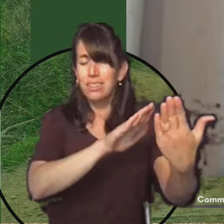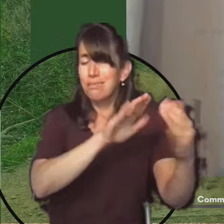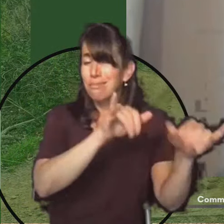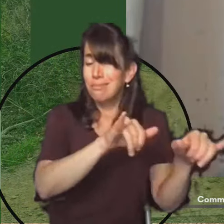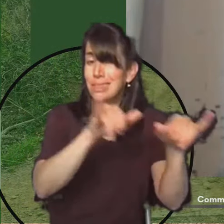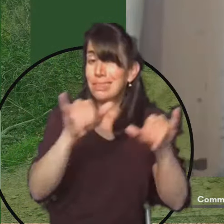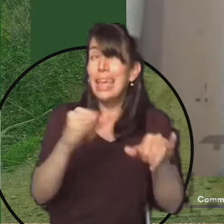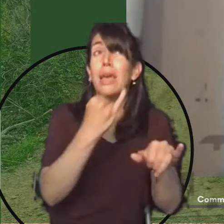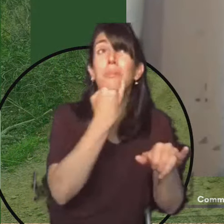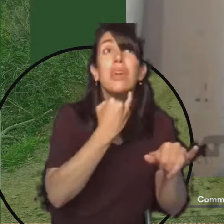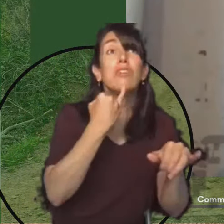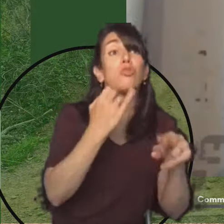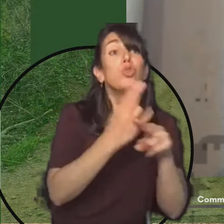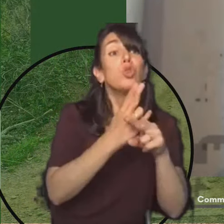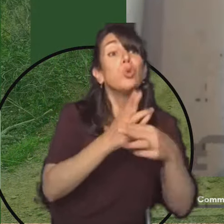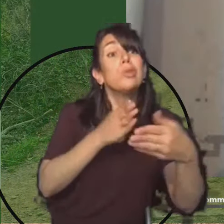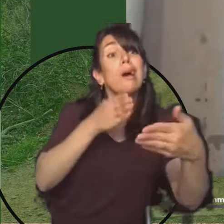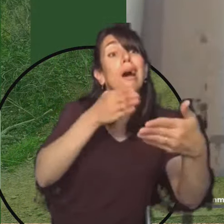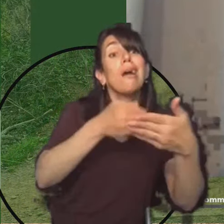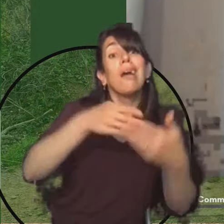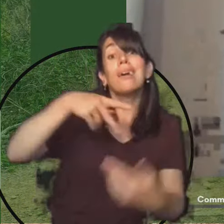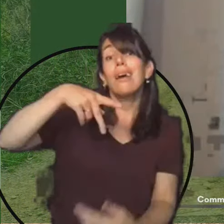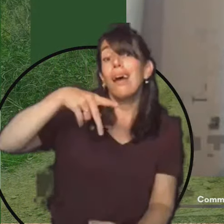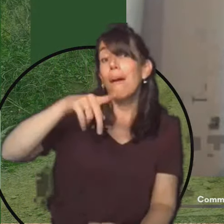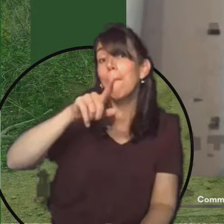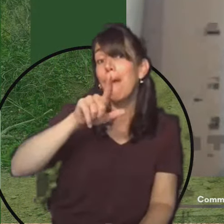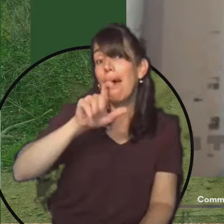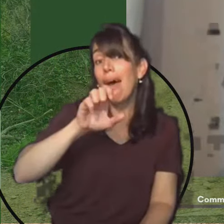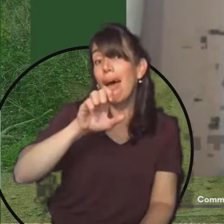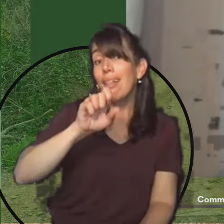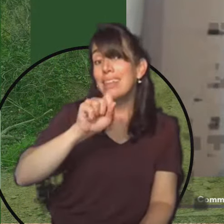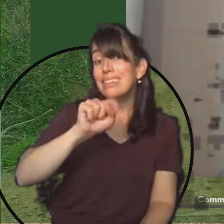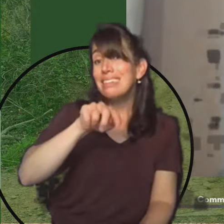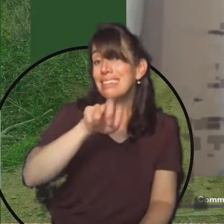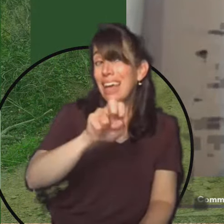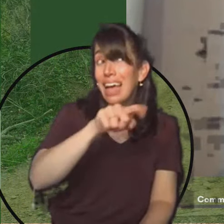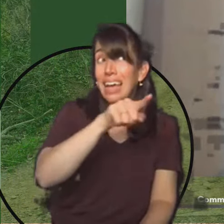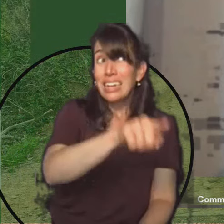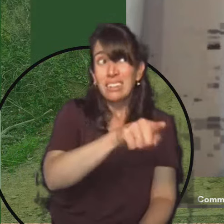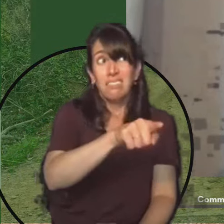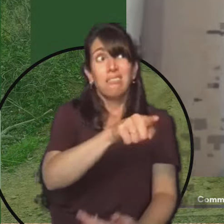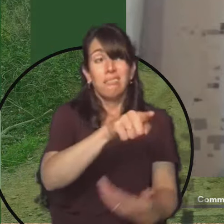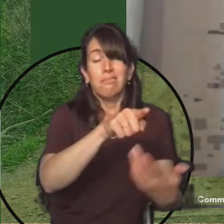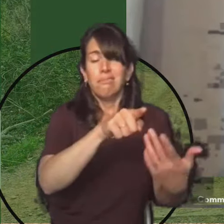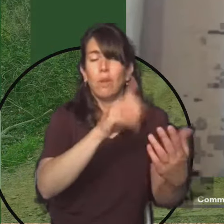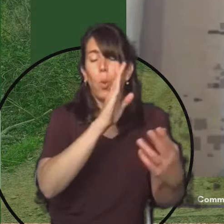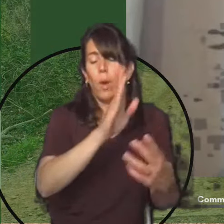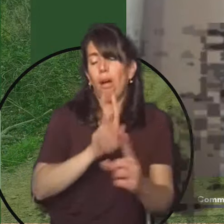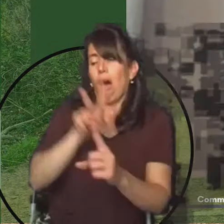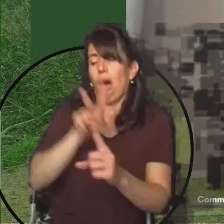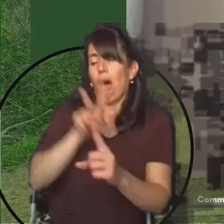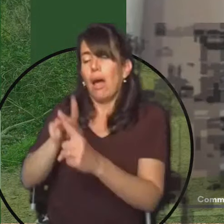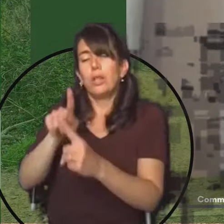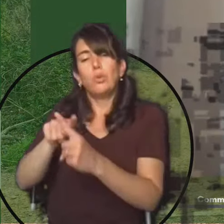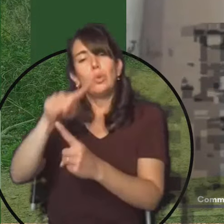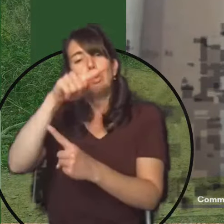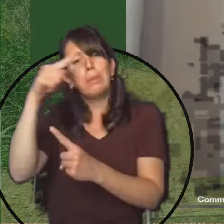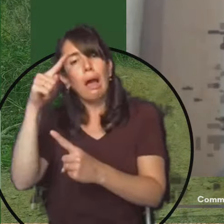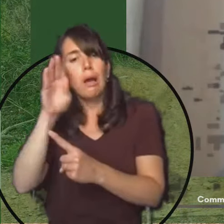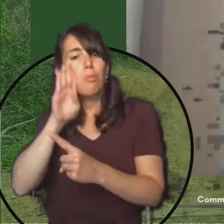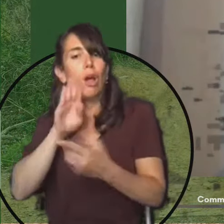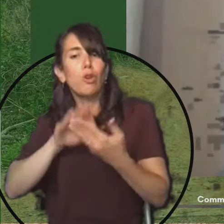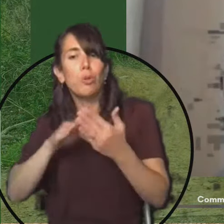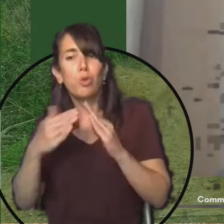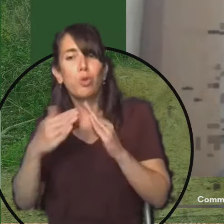and brown communities and organizers and activists, and that the same tactics and strategies used against Black and brown communities and organizers and activists will